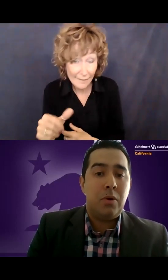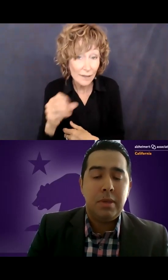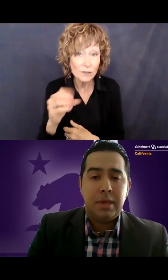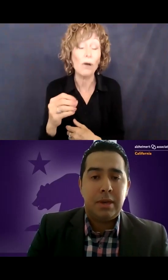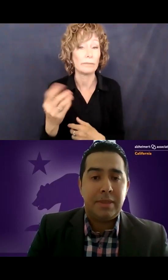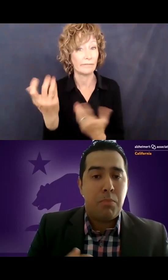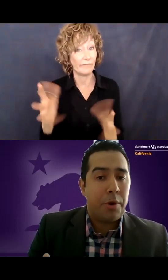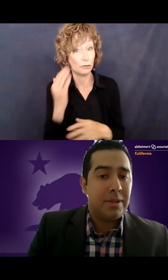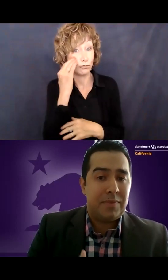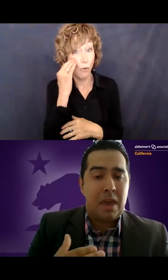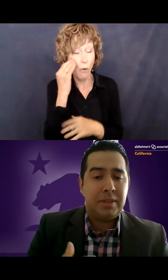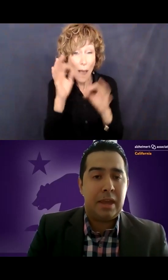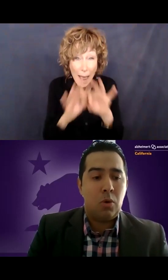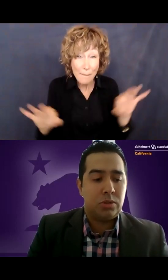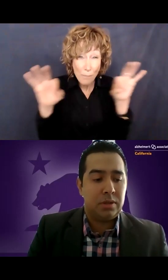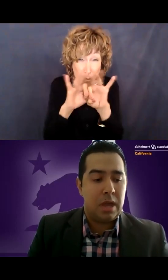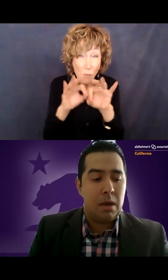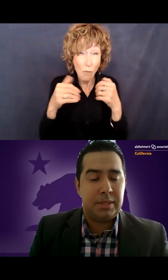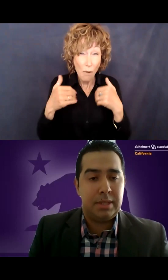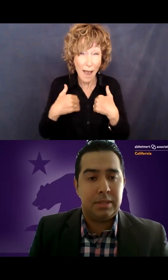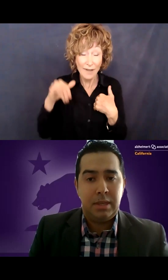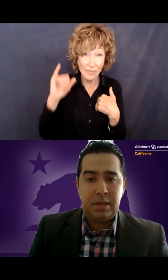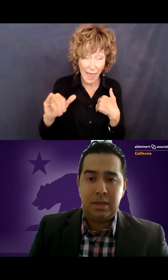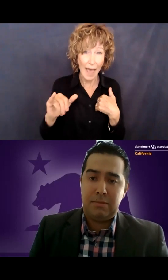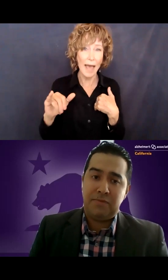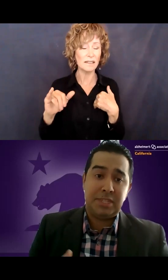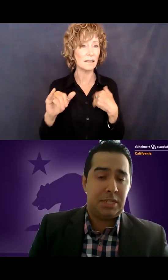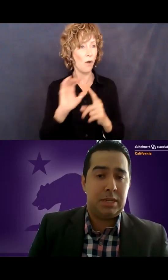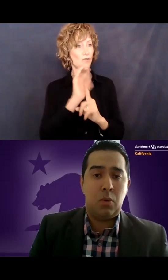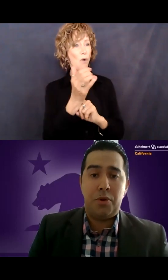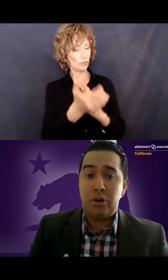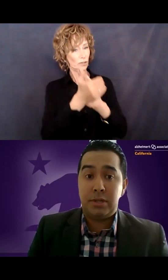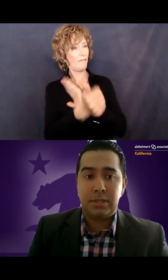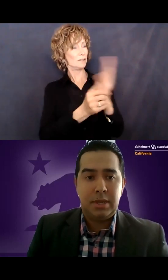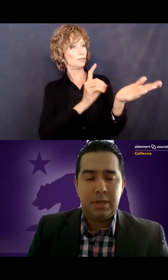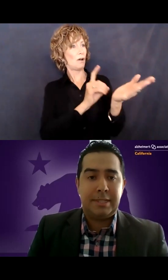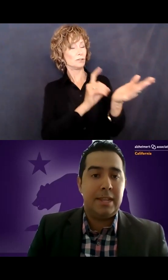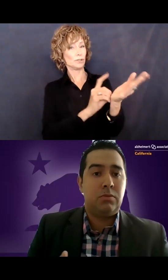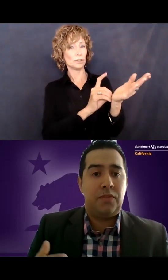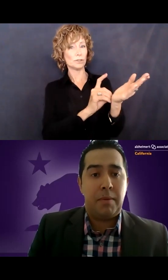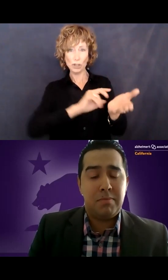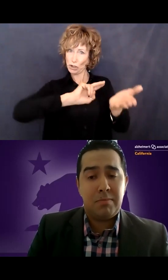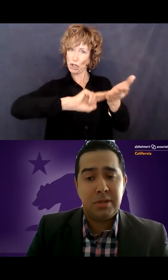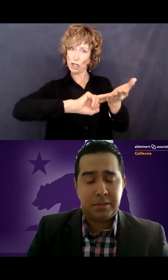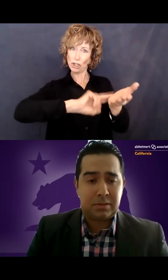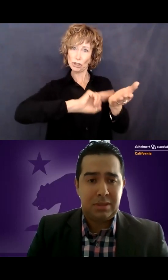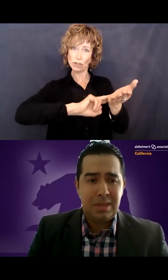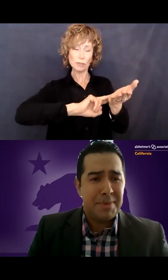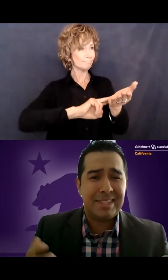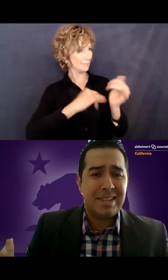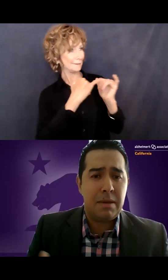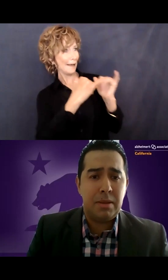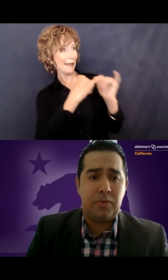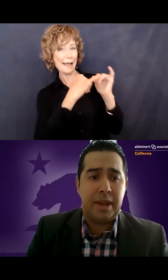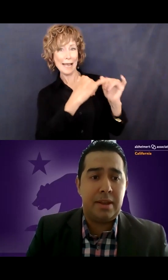all know the importance of having that culturally competent physician or nurse attend to our family members, but